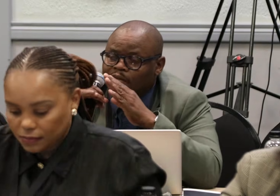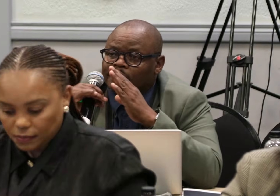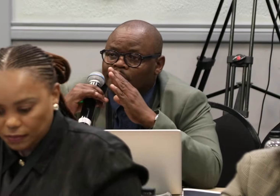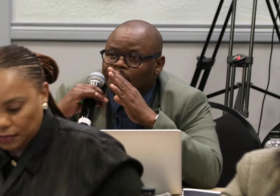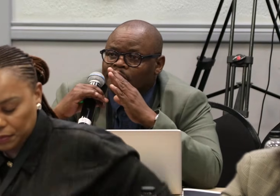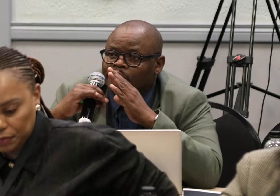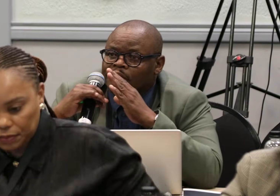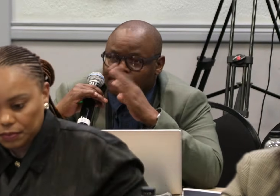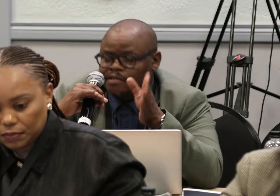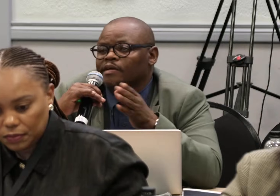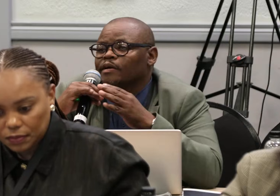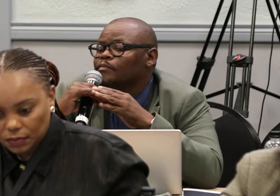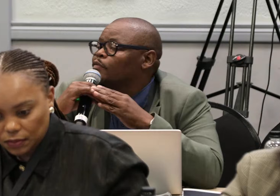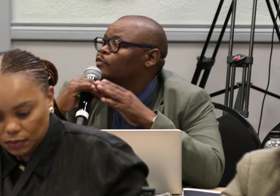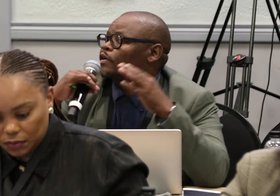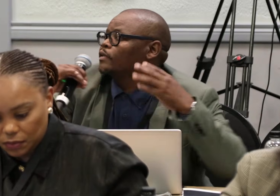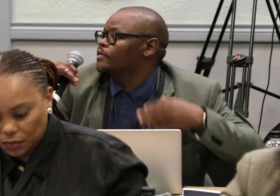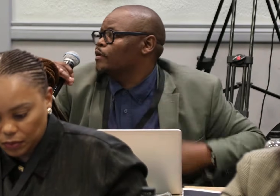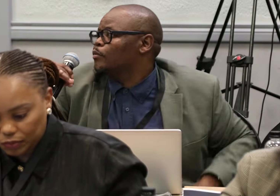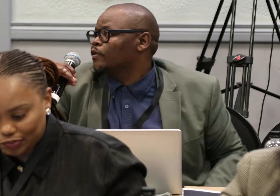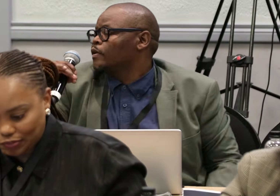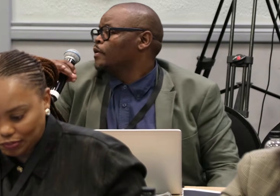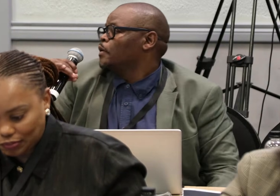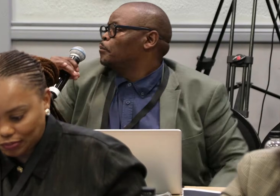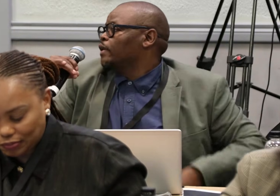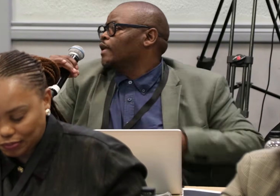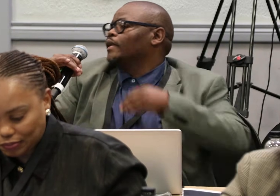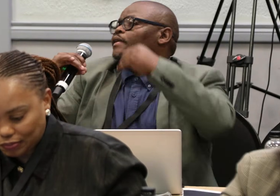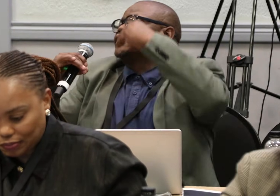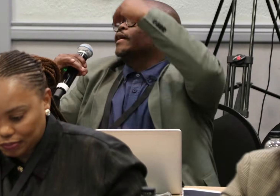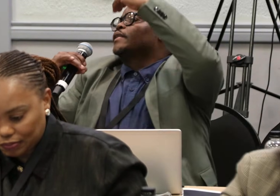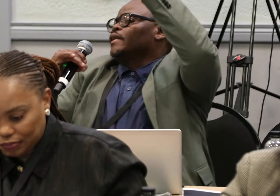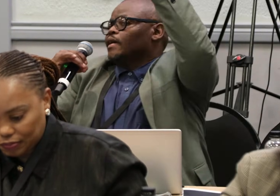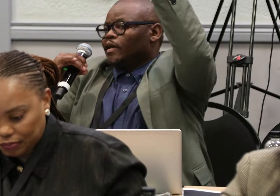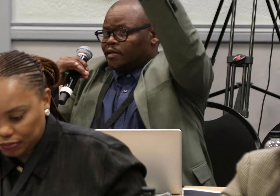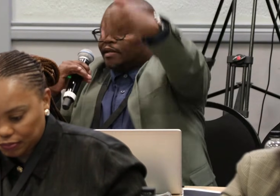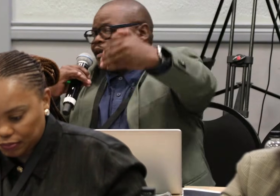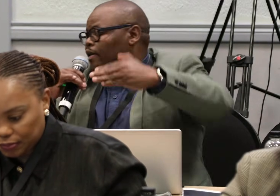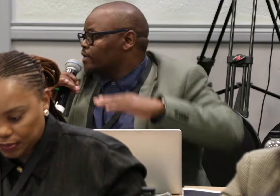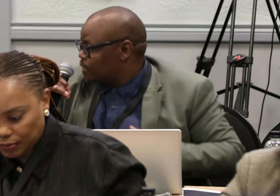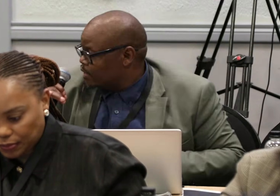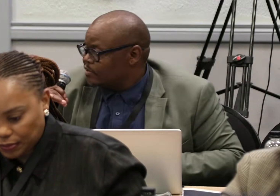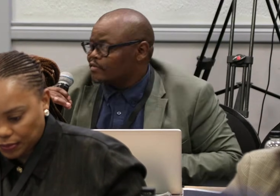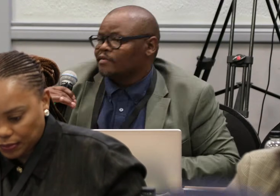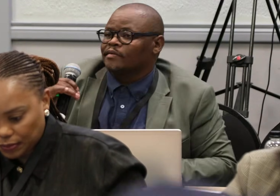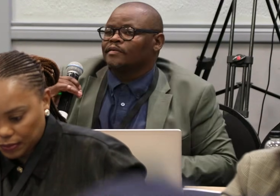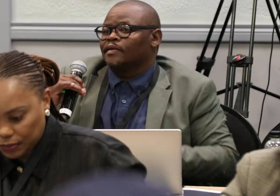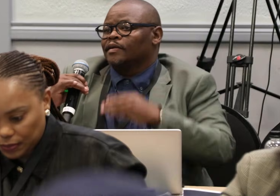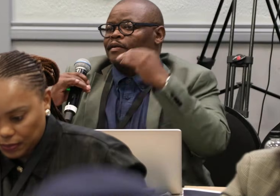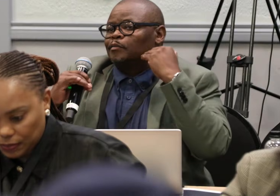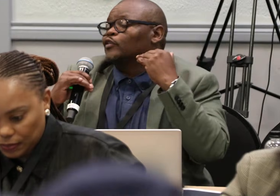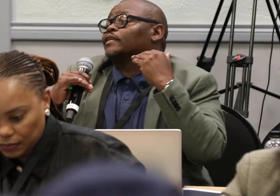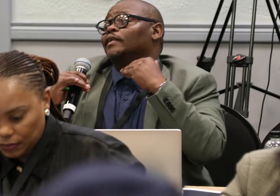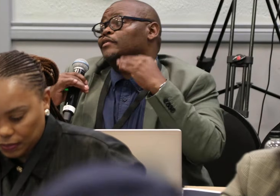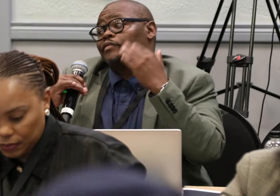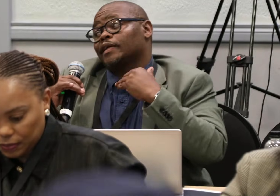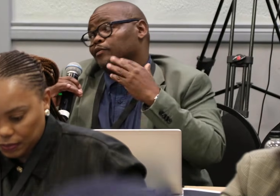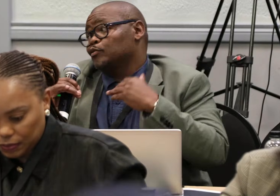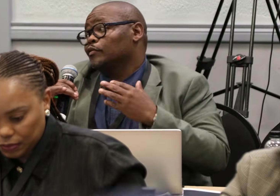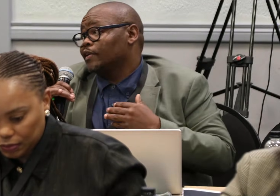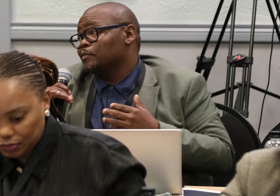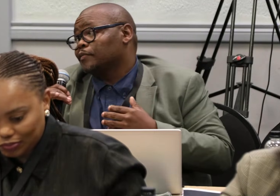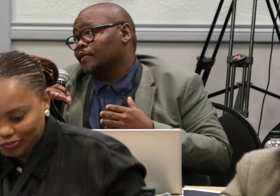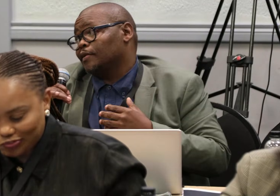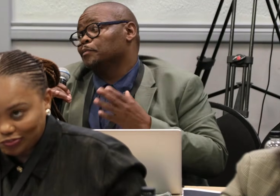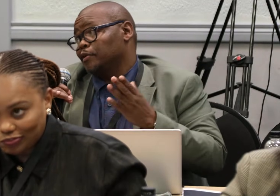get the CM to get the support. But I think at another stage, because I think if we take two